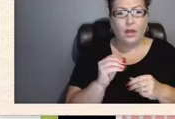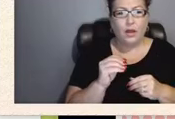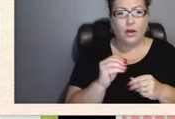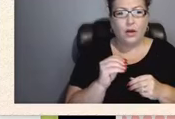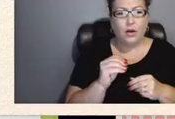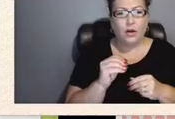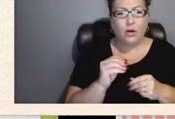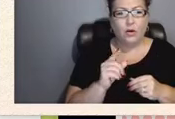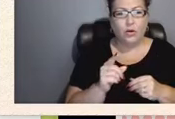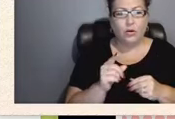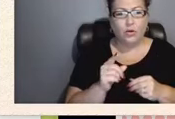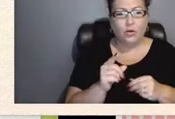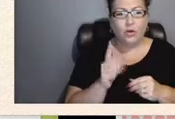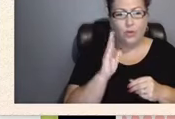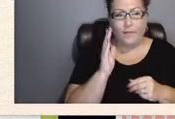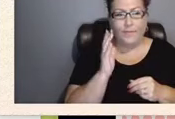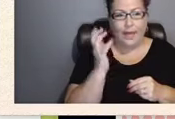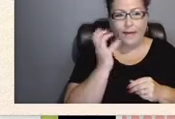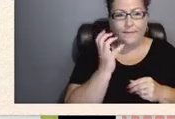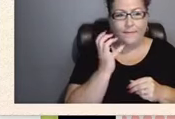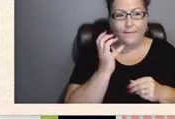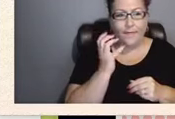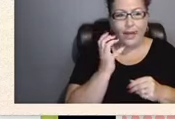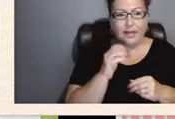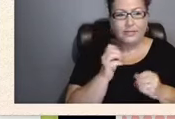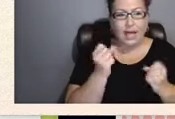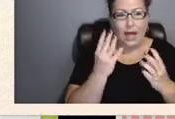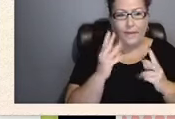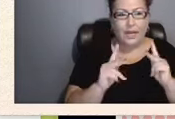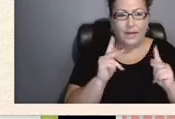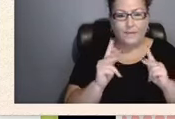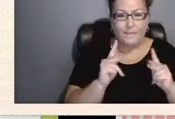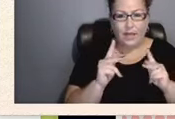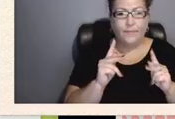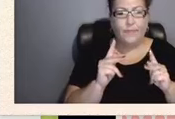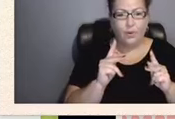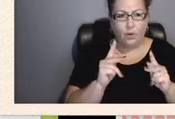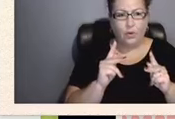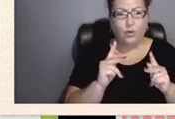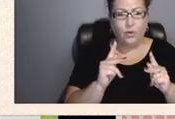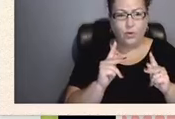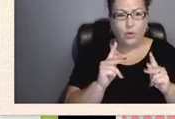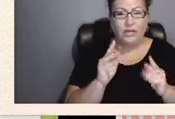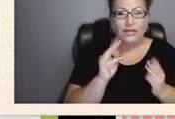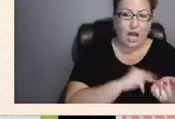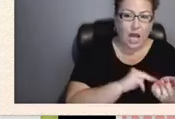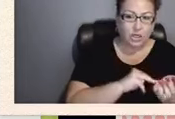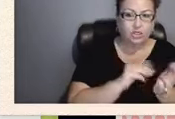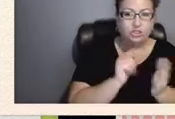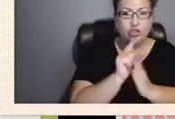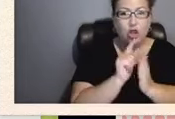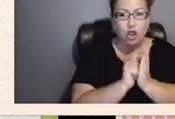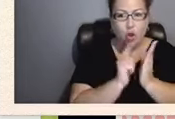amazed how many people, doctors, lawyers, school teachers, who